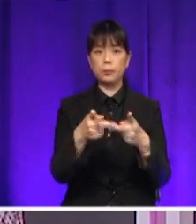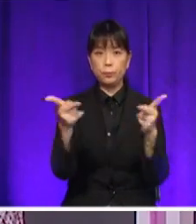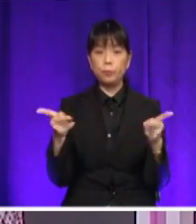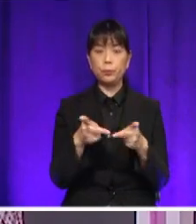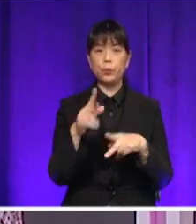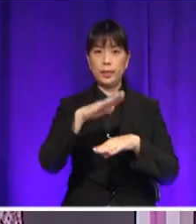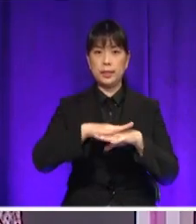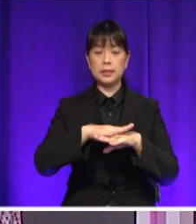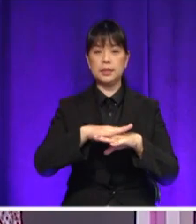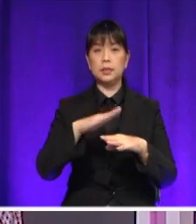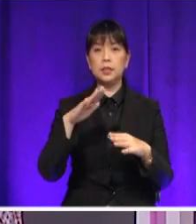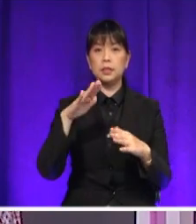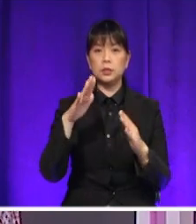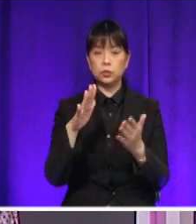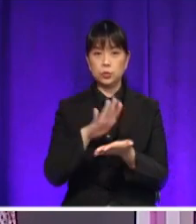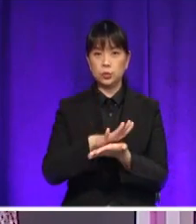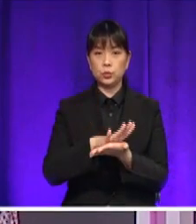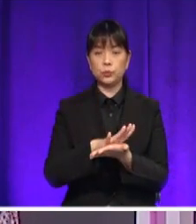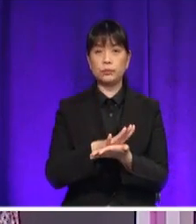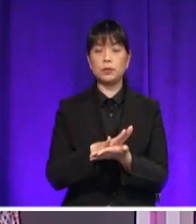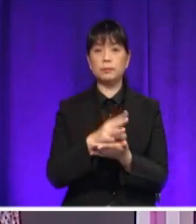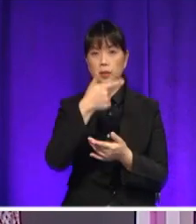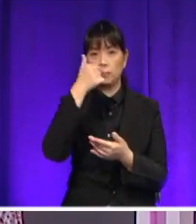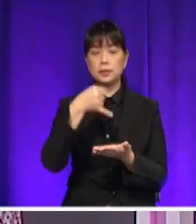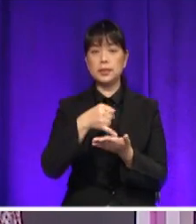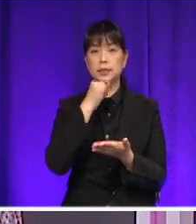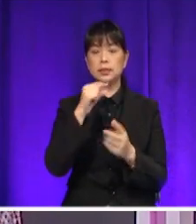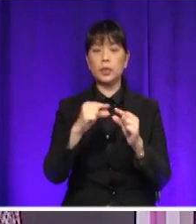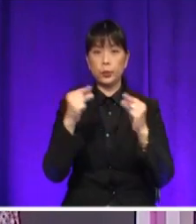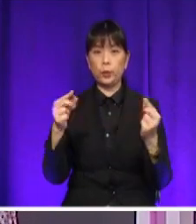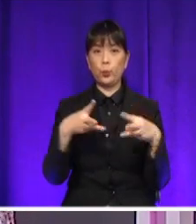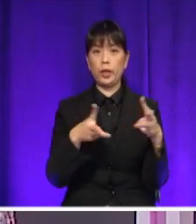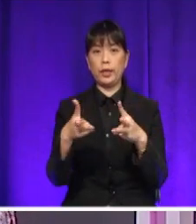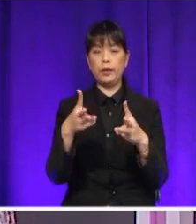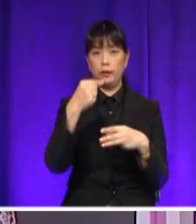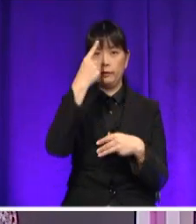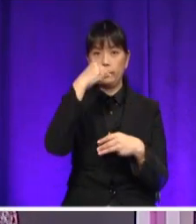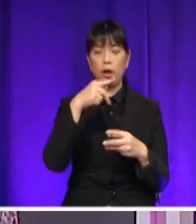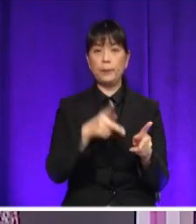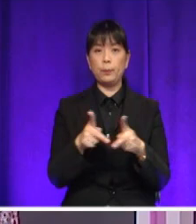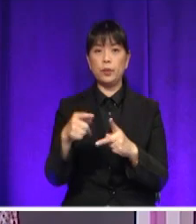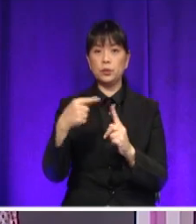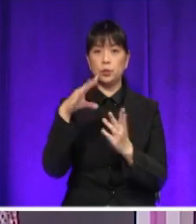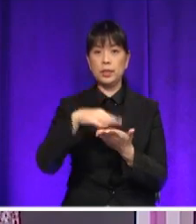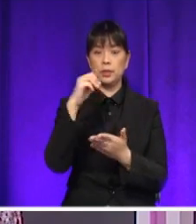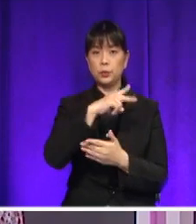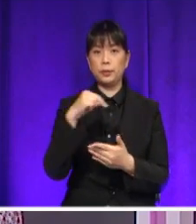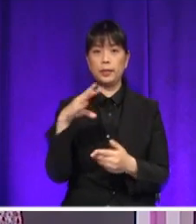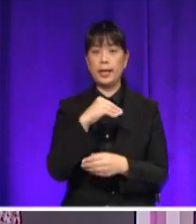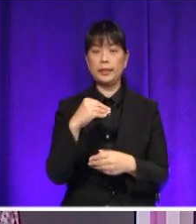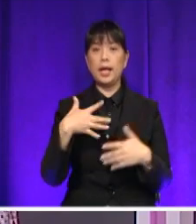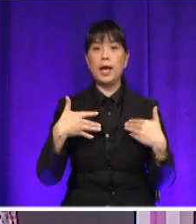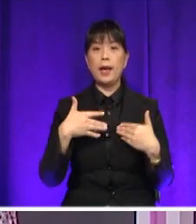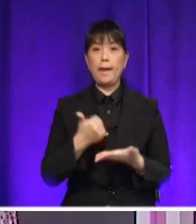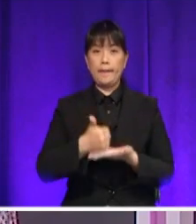would be a great way to help pupils to learn how to swim. And not only that, it will also help teachers to learn how